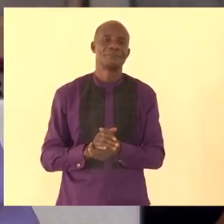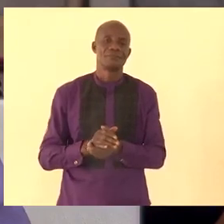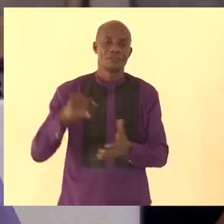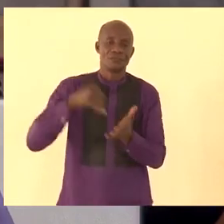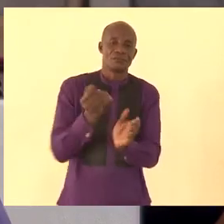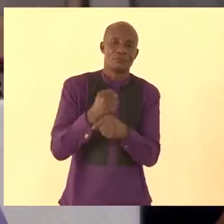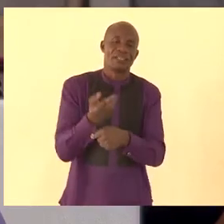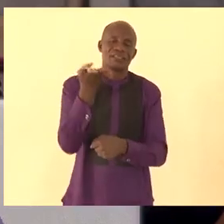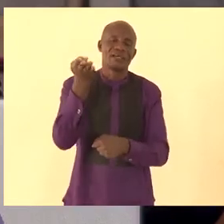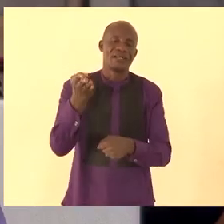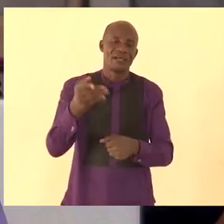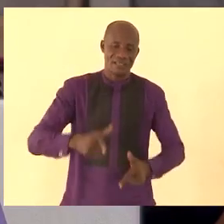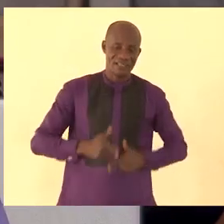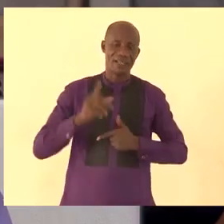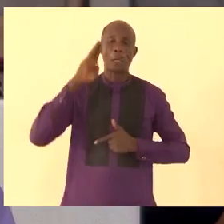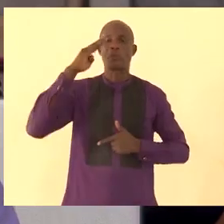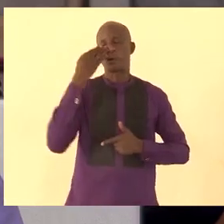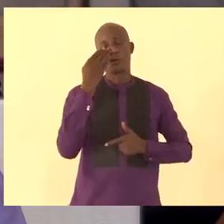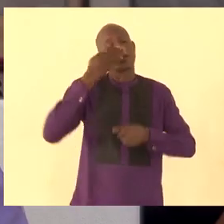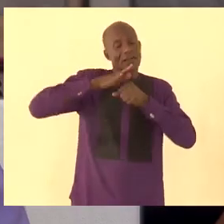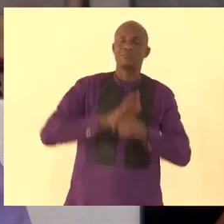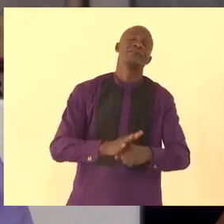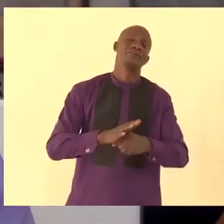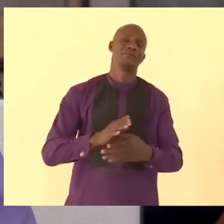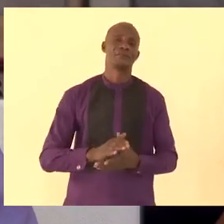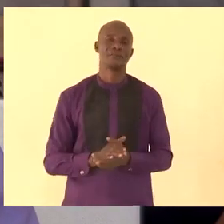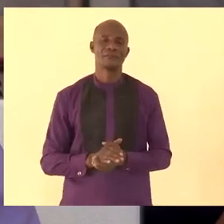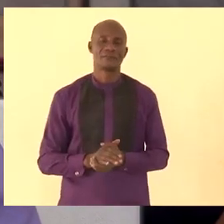It will make their lives dull and depressed.